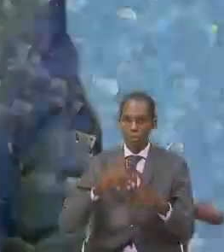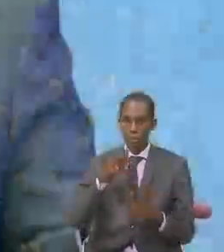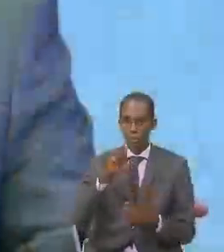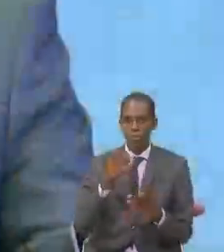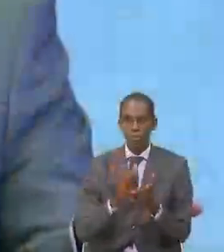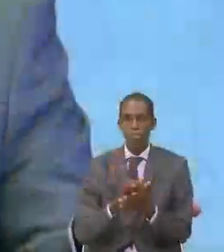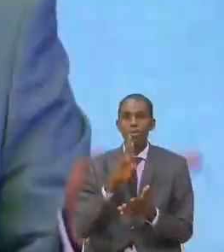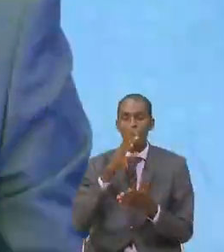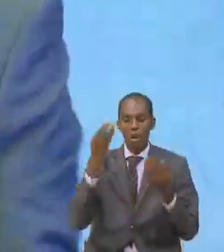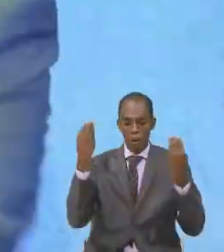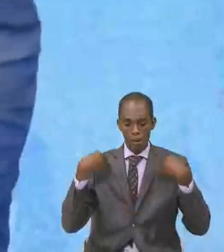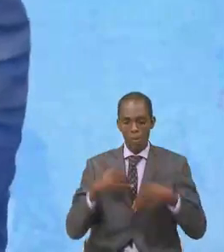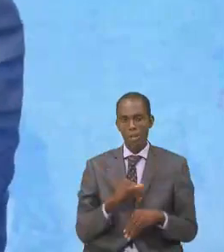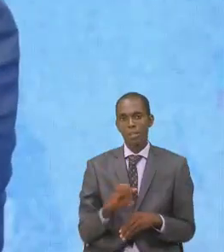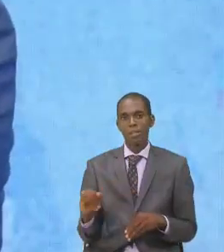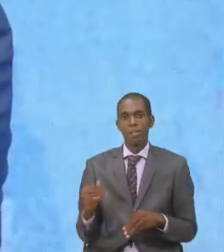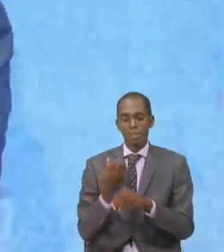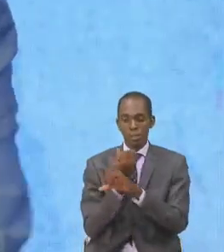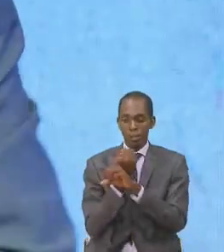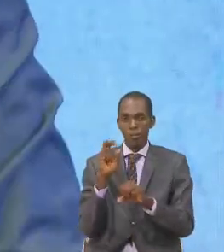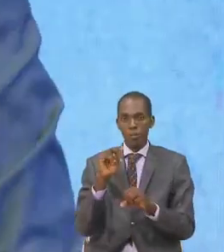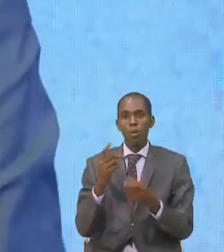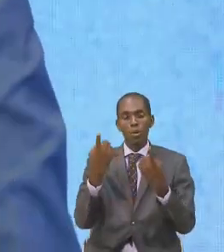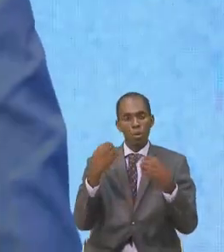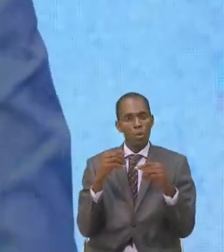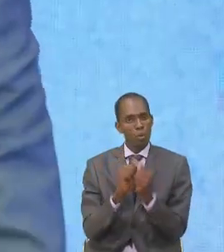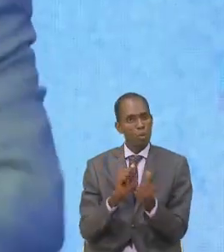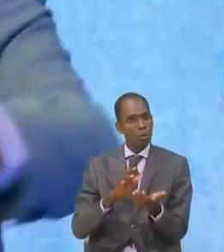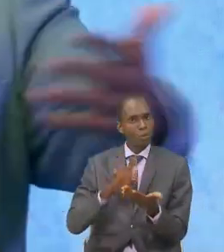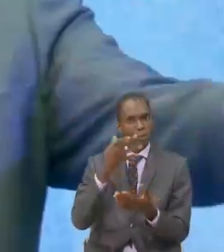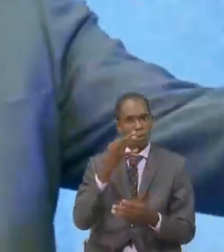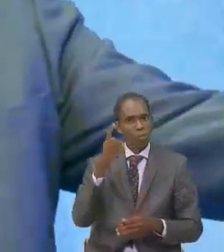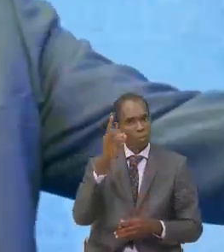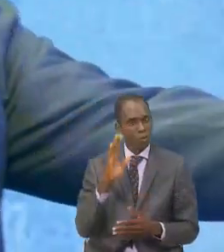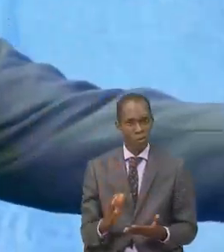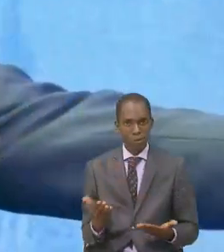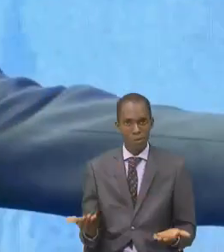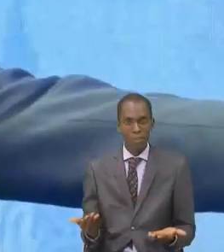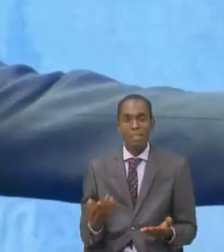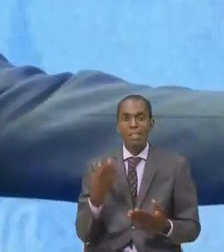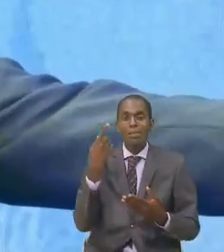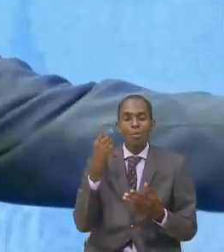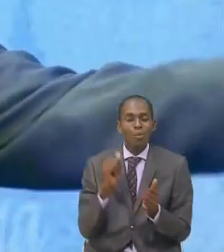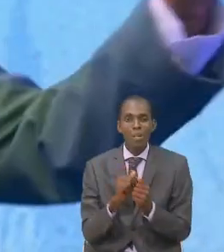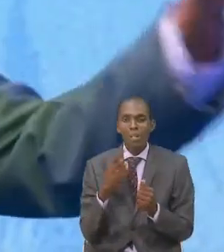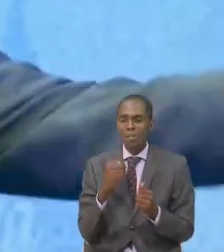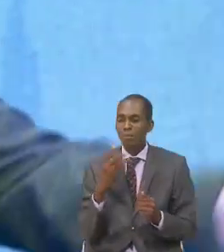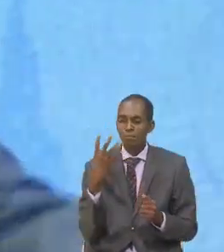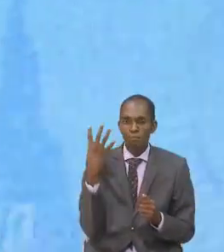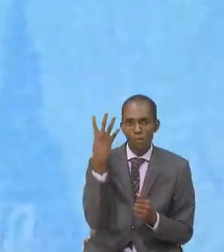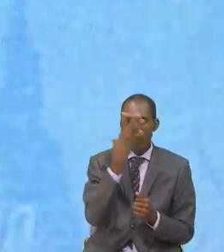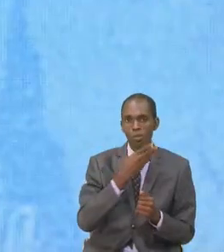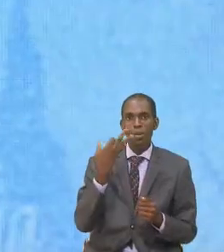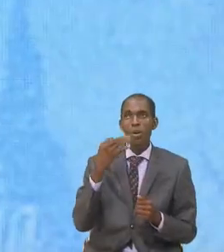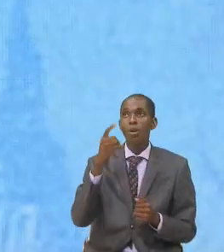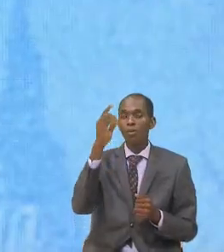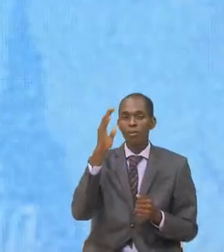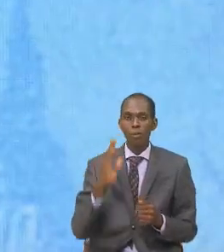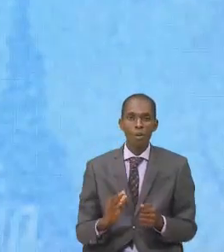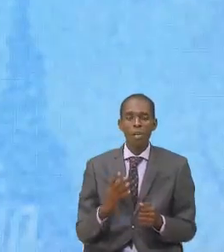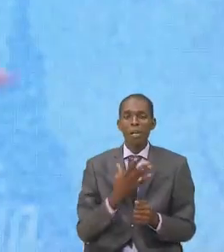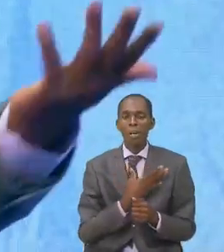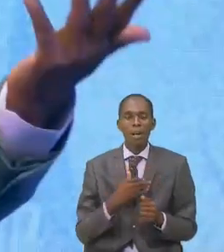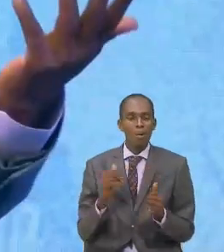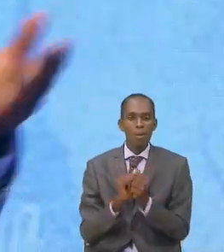of Christ given unto you that you are wearing. The salvation comes with the glory of God, with